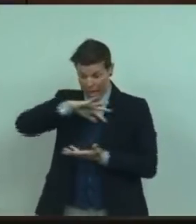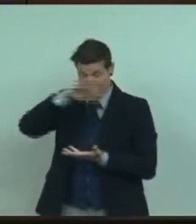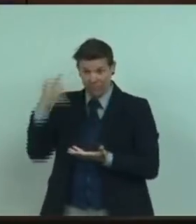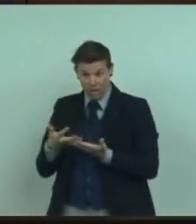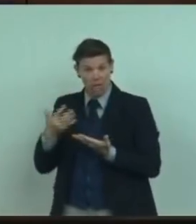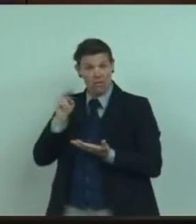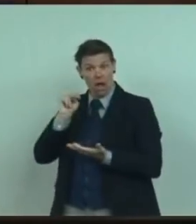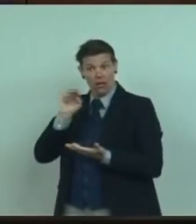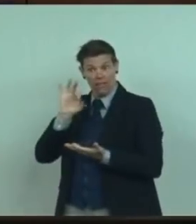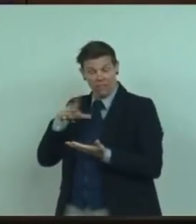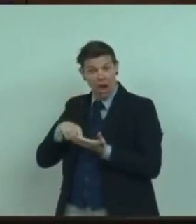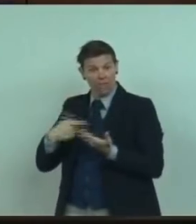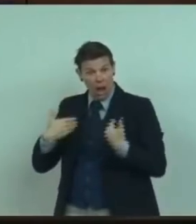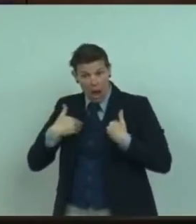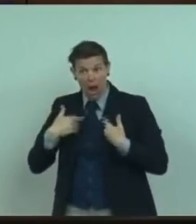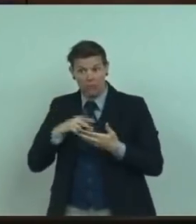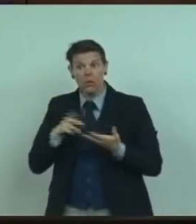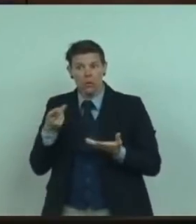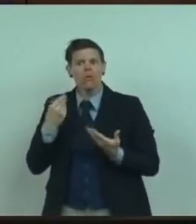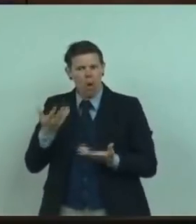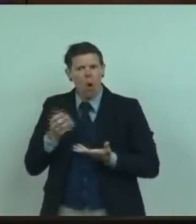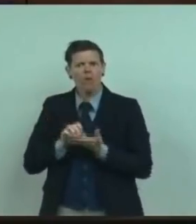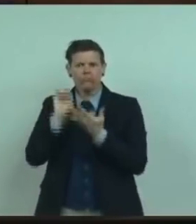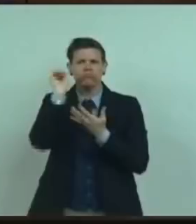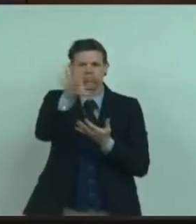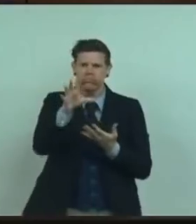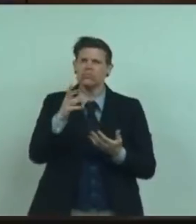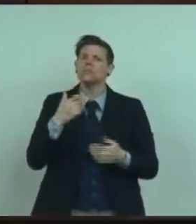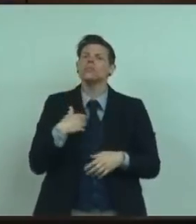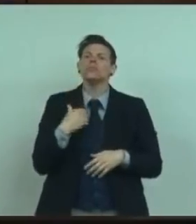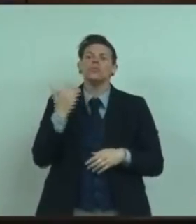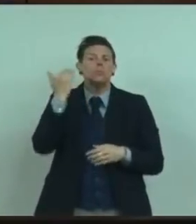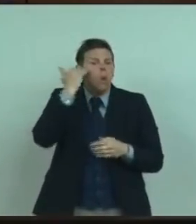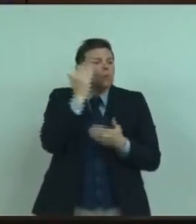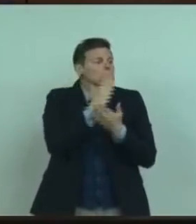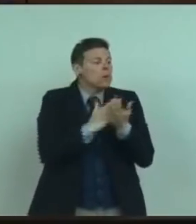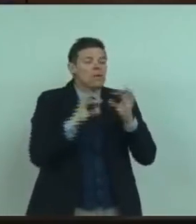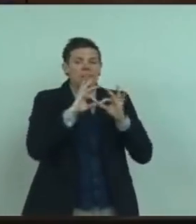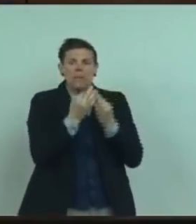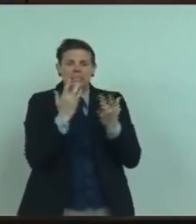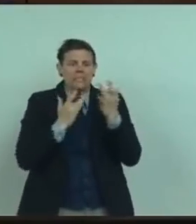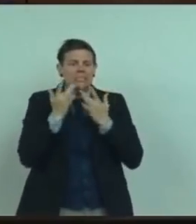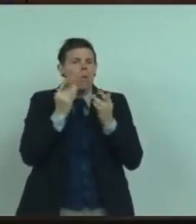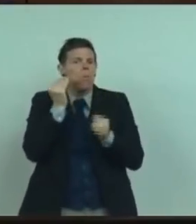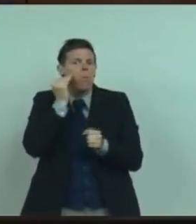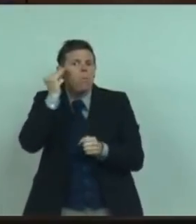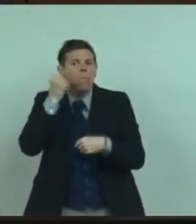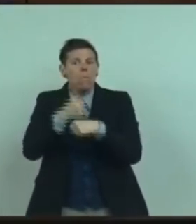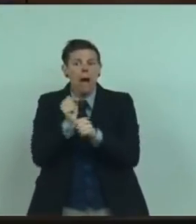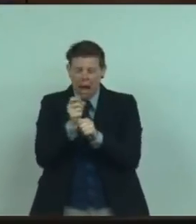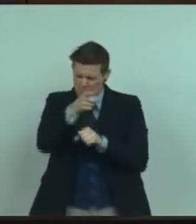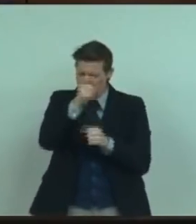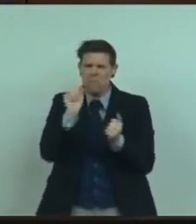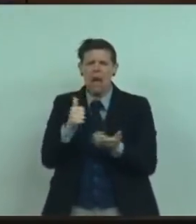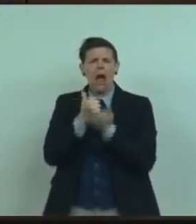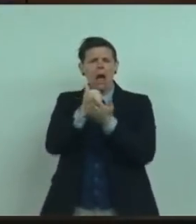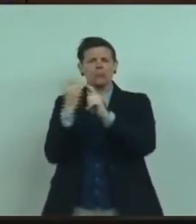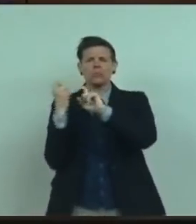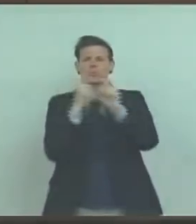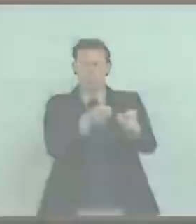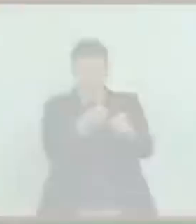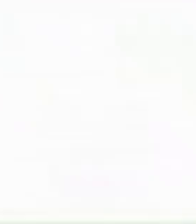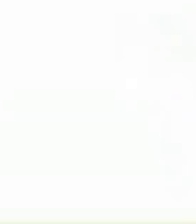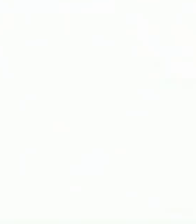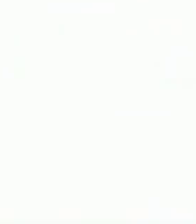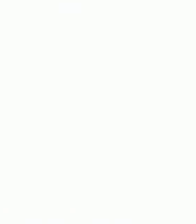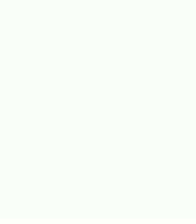to get those resources or materials together, and we want to make sure that we can provide them access. And that's another frequently asked question. What can I do to